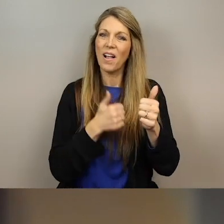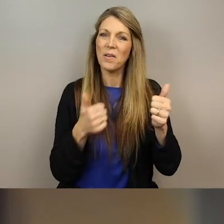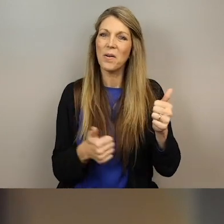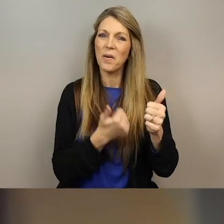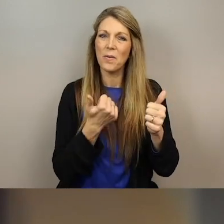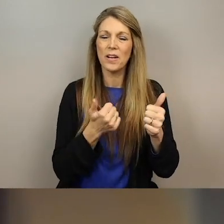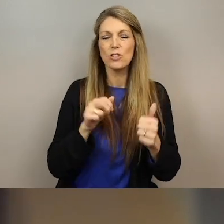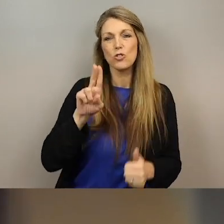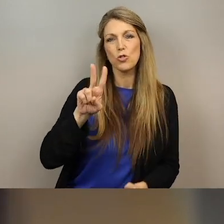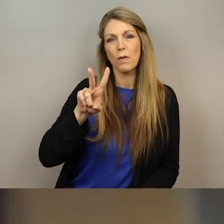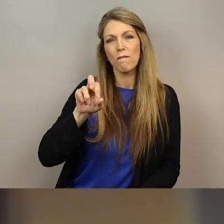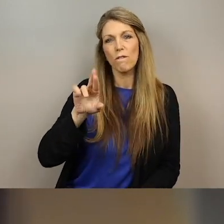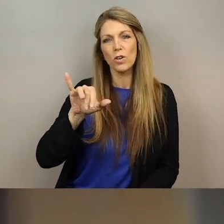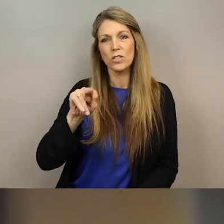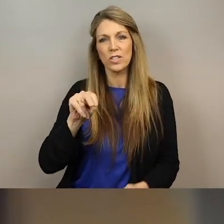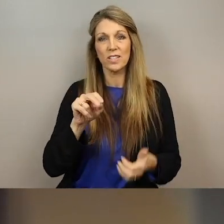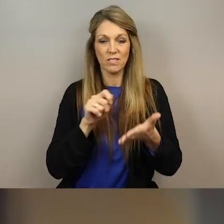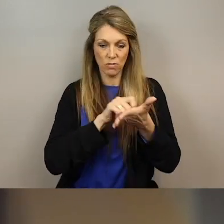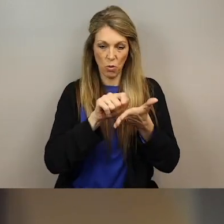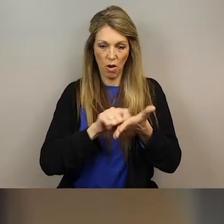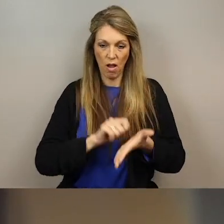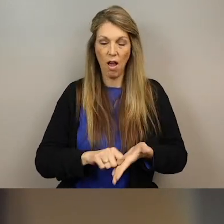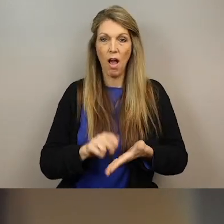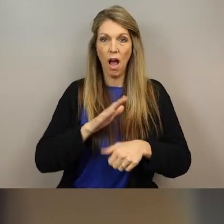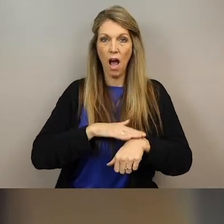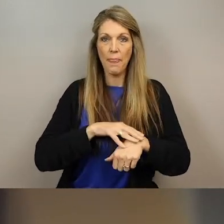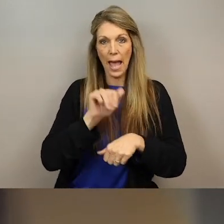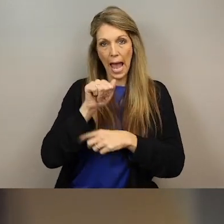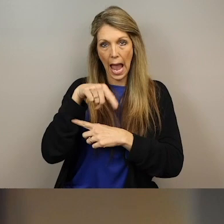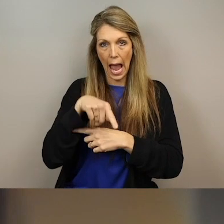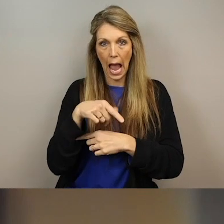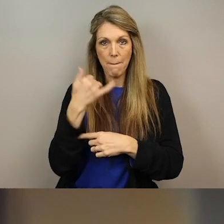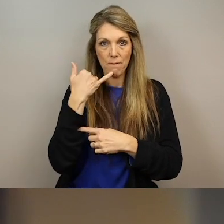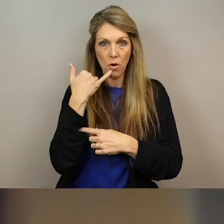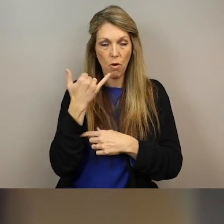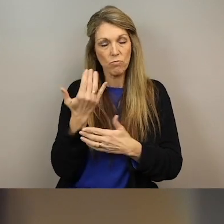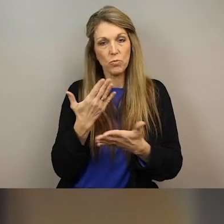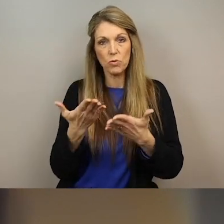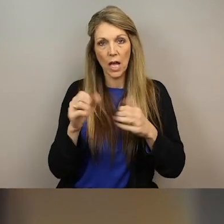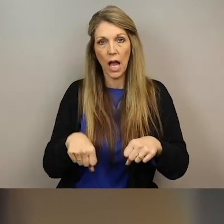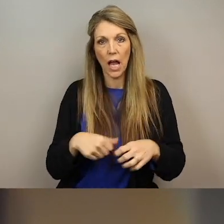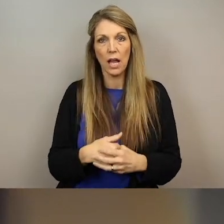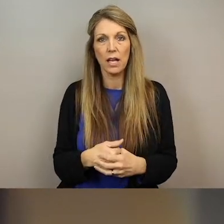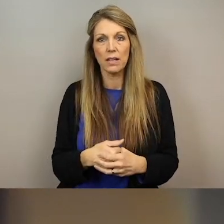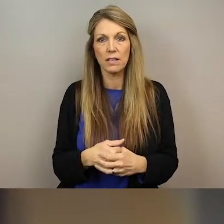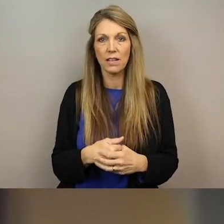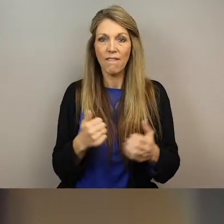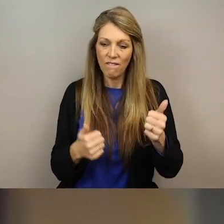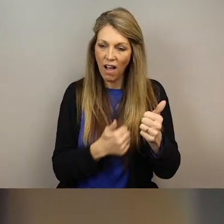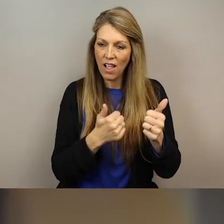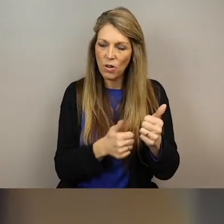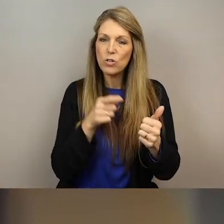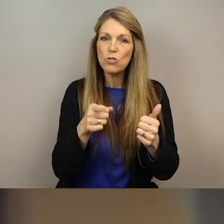The YouVersion notes are available, so if you want to use those, I encourage you to do that on your phone or iPad and follow along with